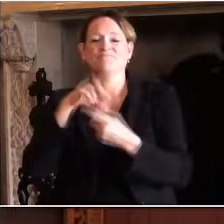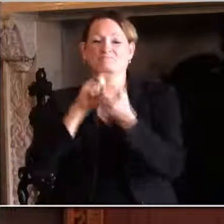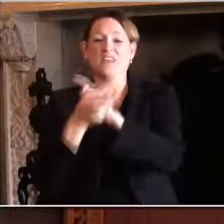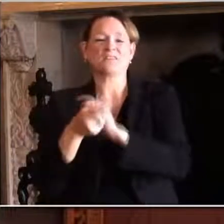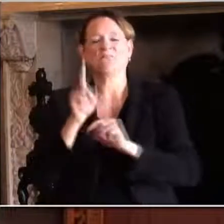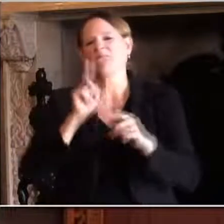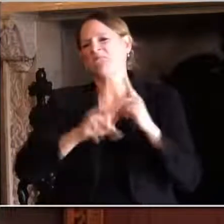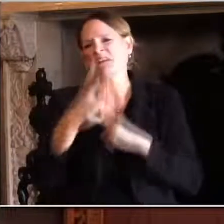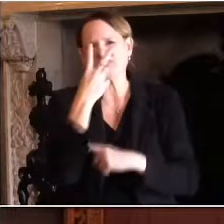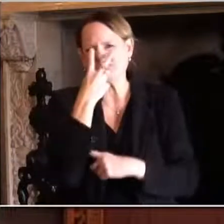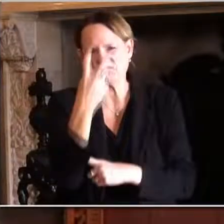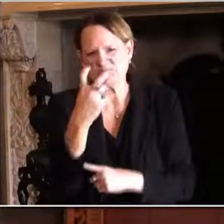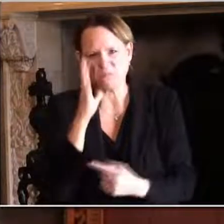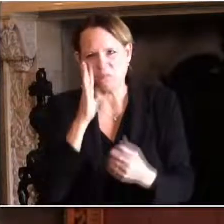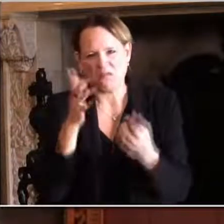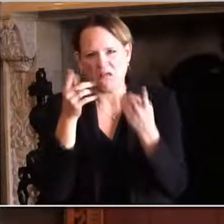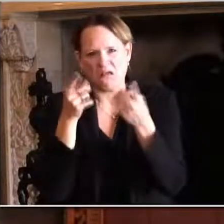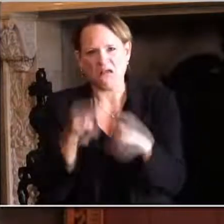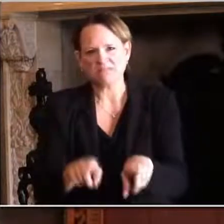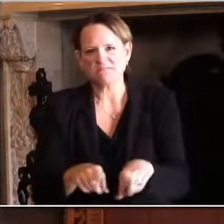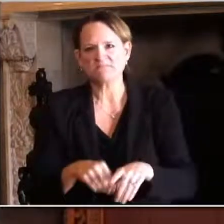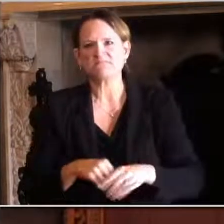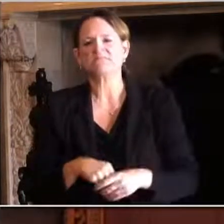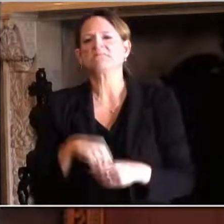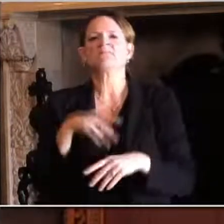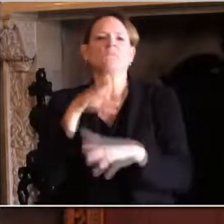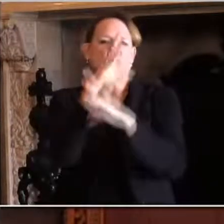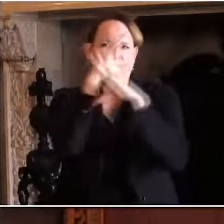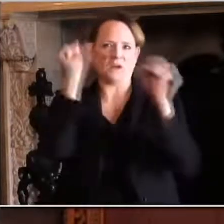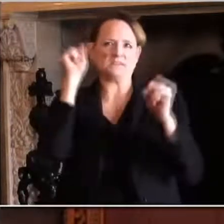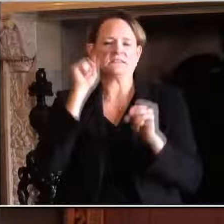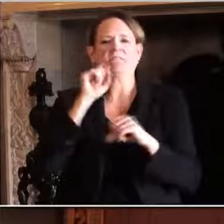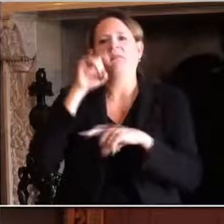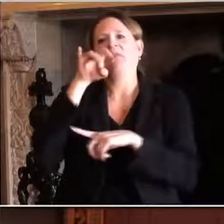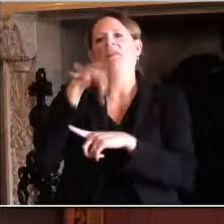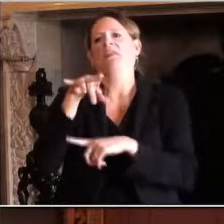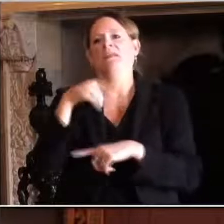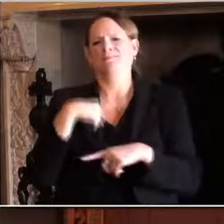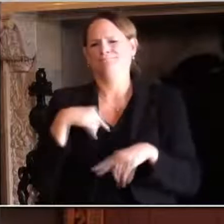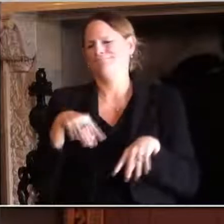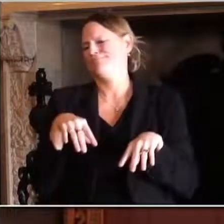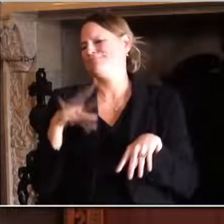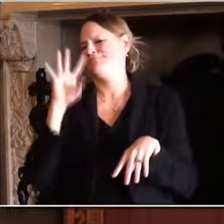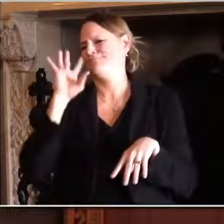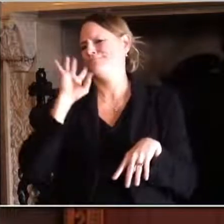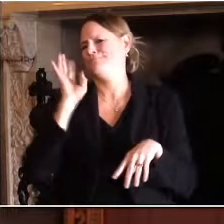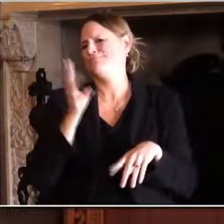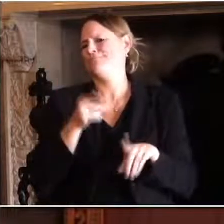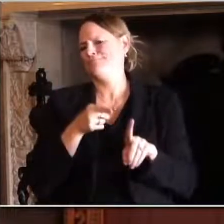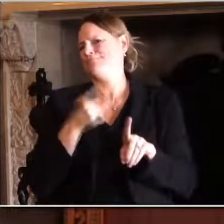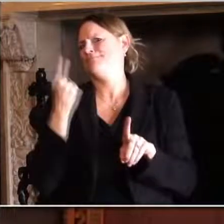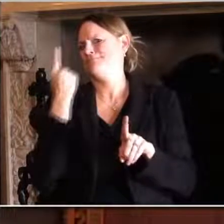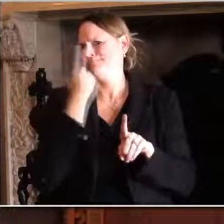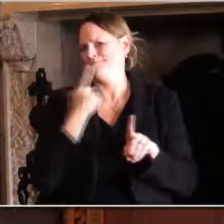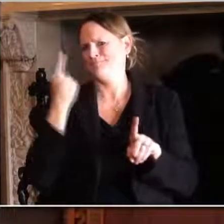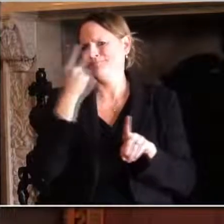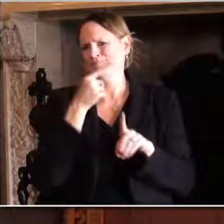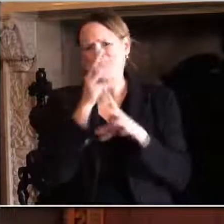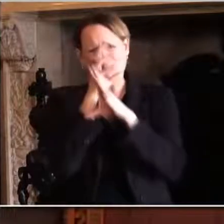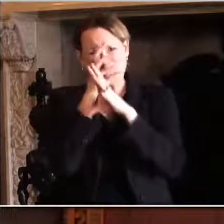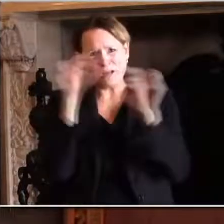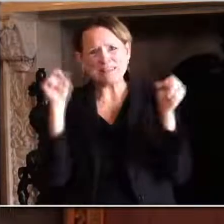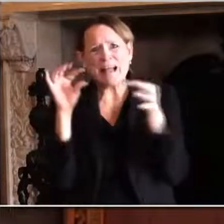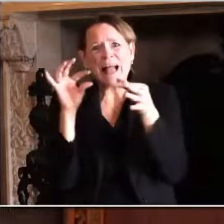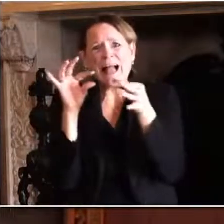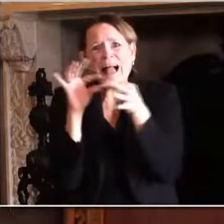bringing it up is breathtaking in and of itself. So I'm doubtful that it would